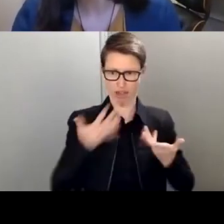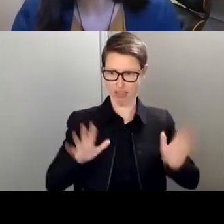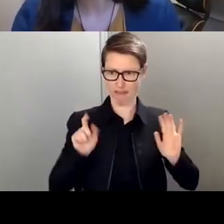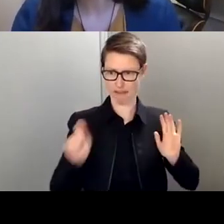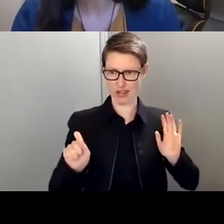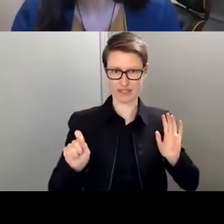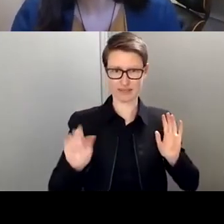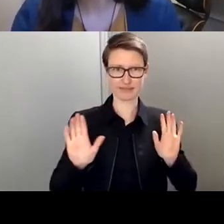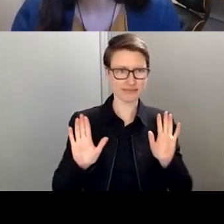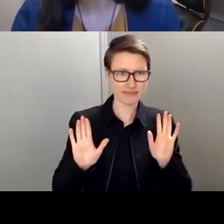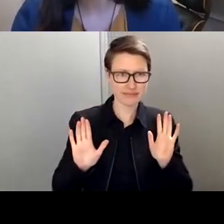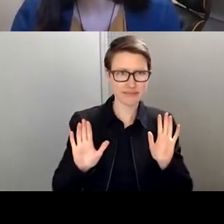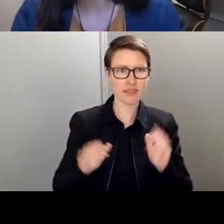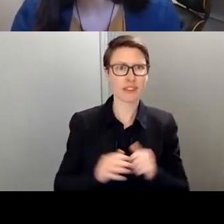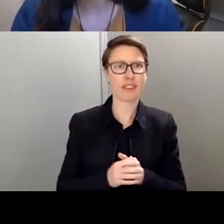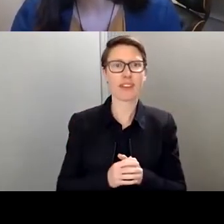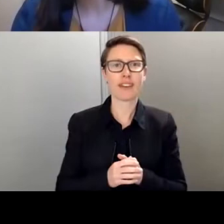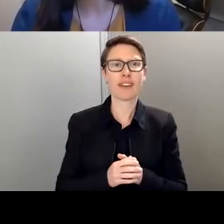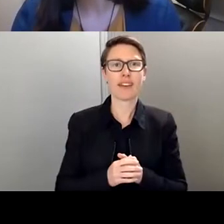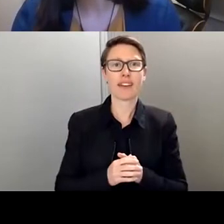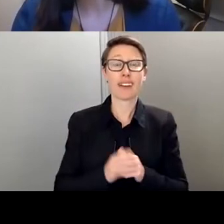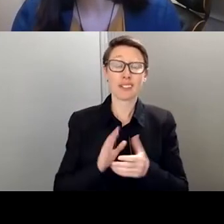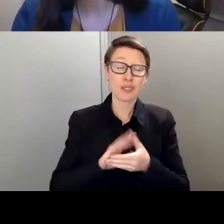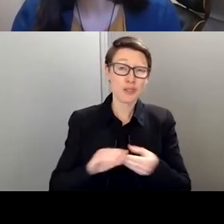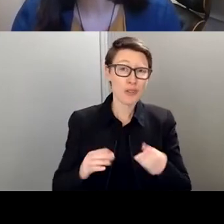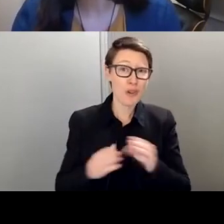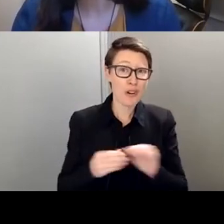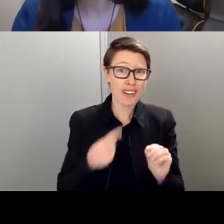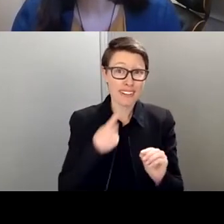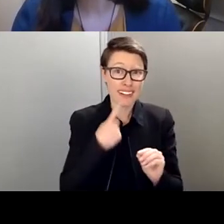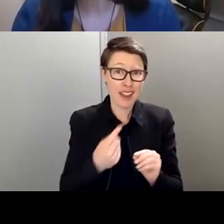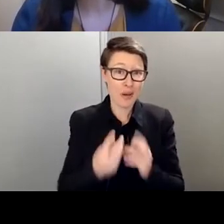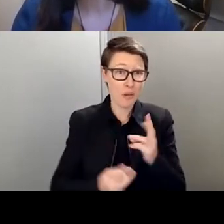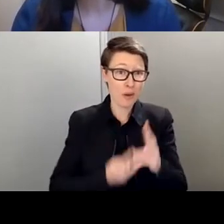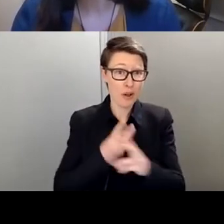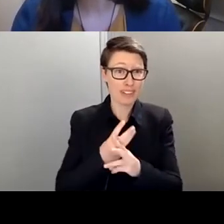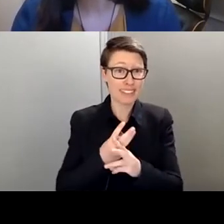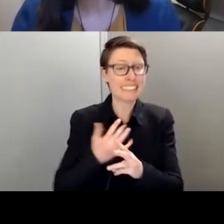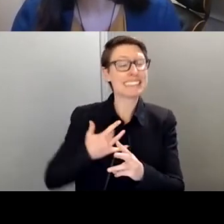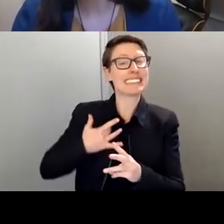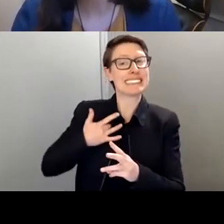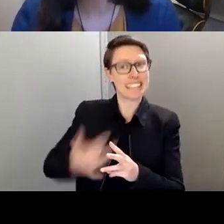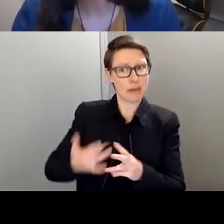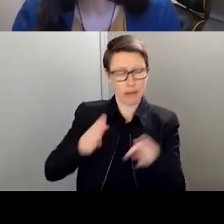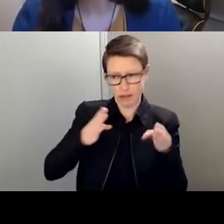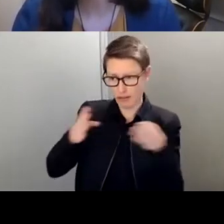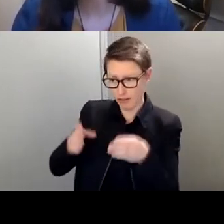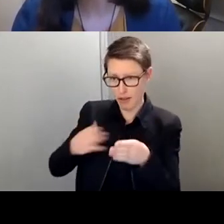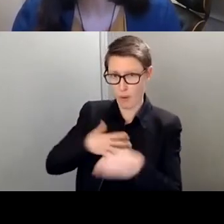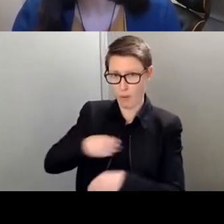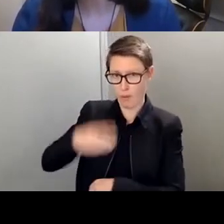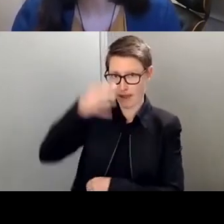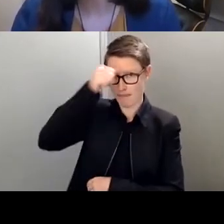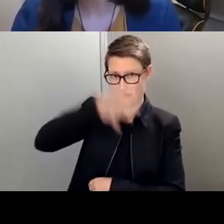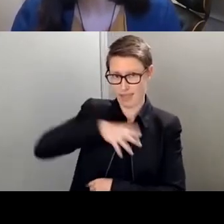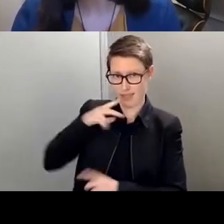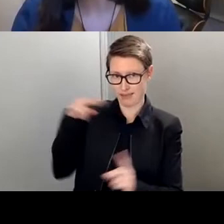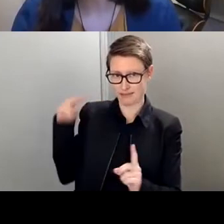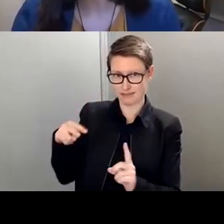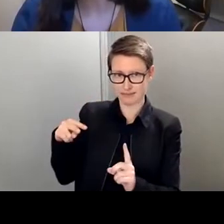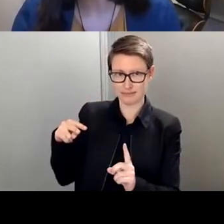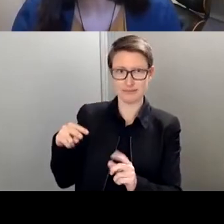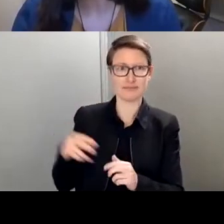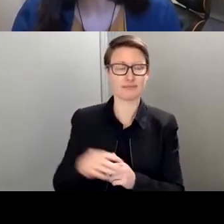world is really, most of it has revolved around the white male telling the story. And so I